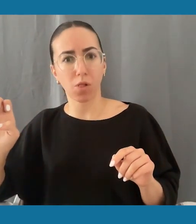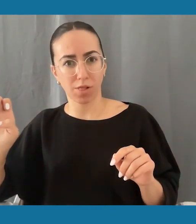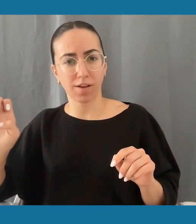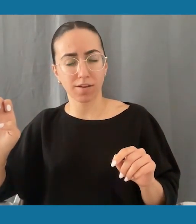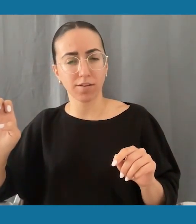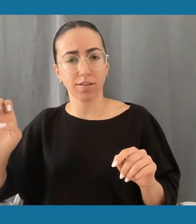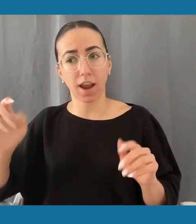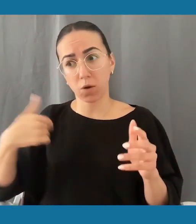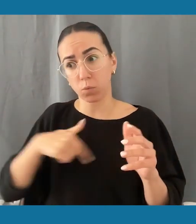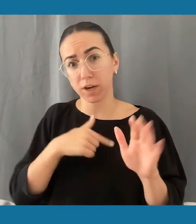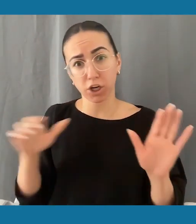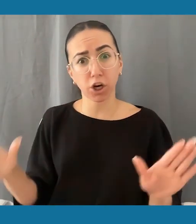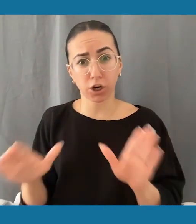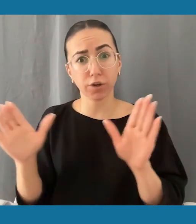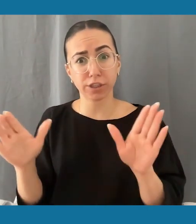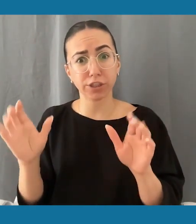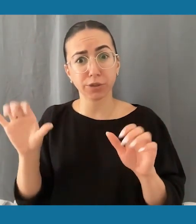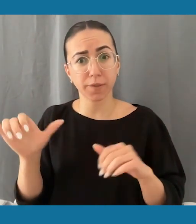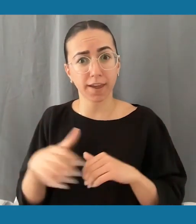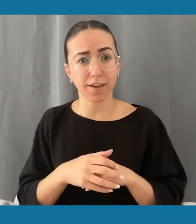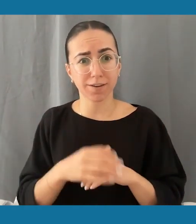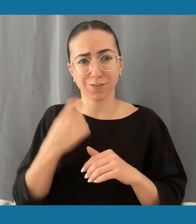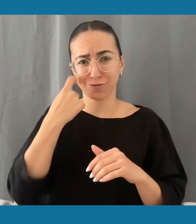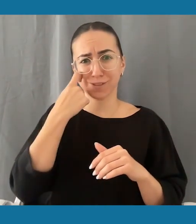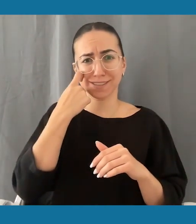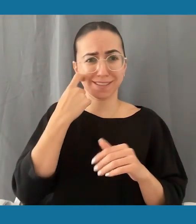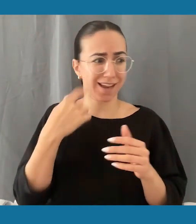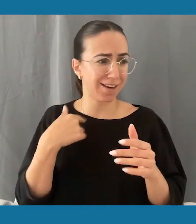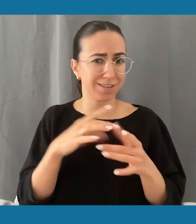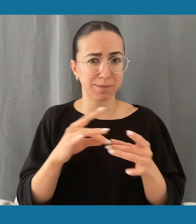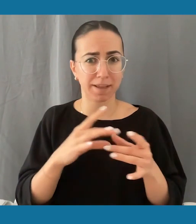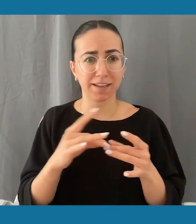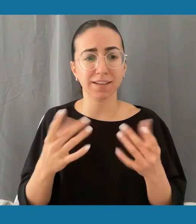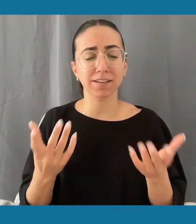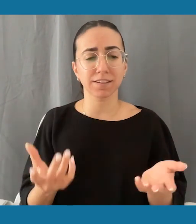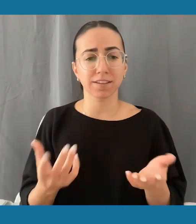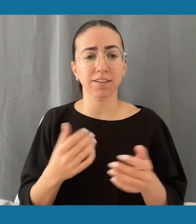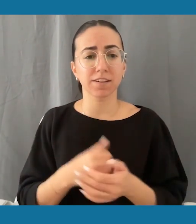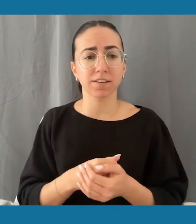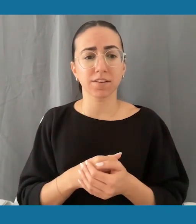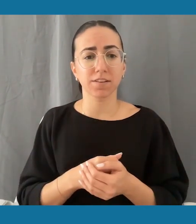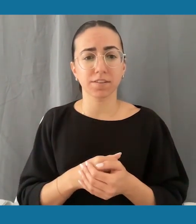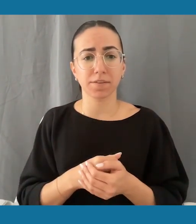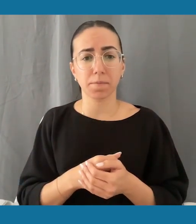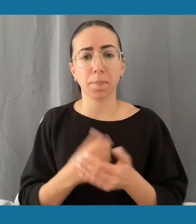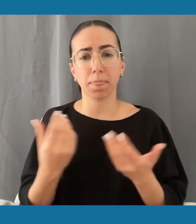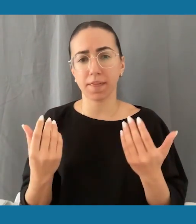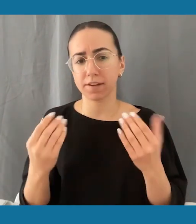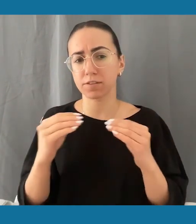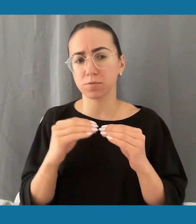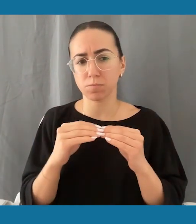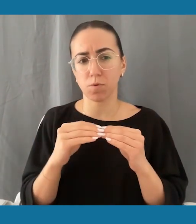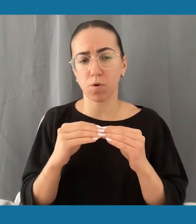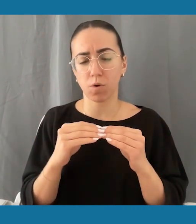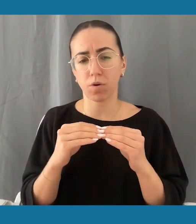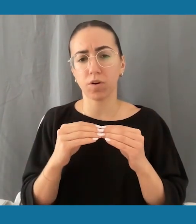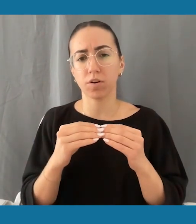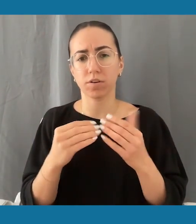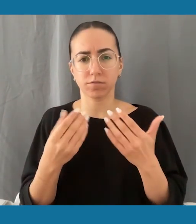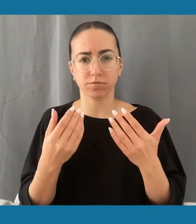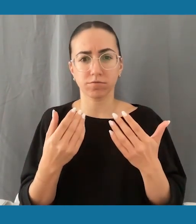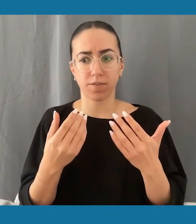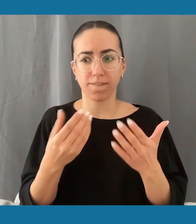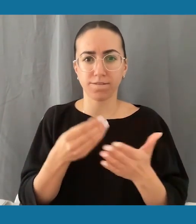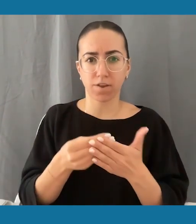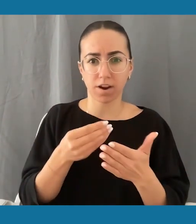just outlined, which is to say that there are more expansive utilization of funds in an ABLE account for housing